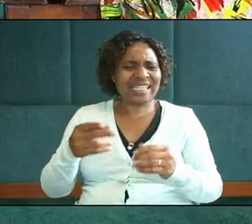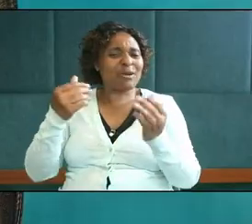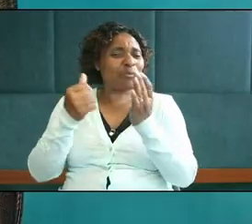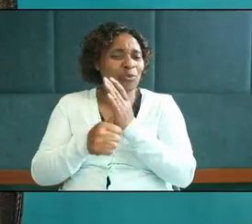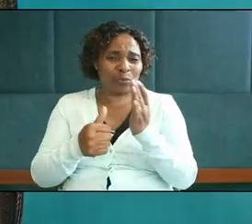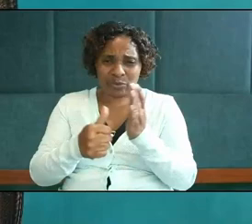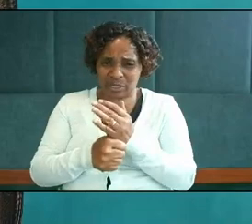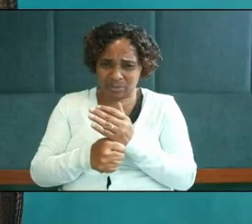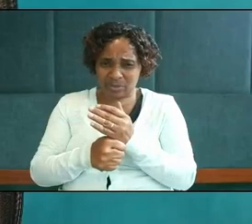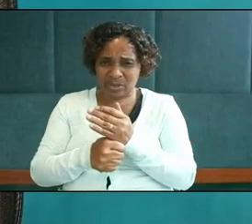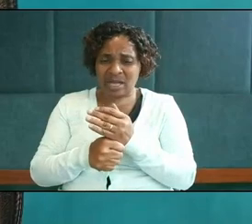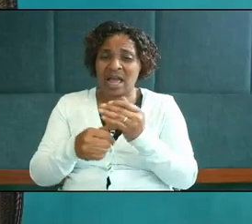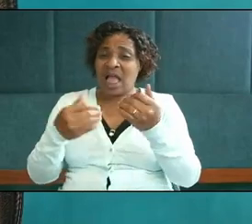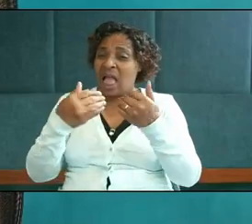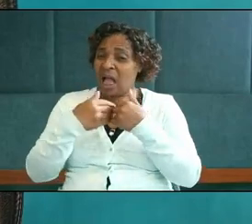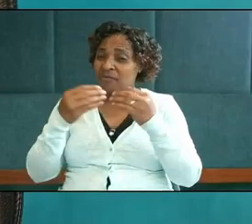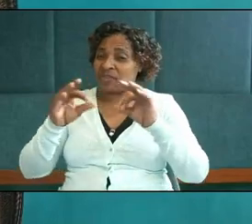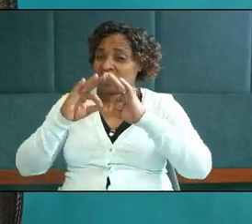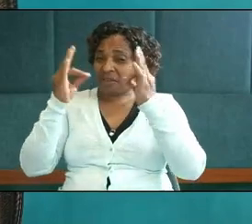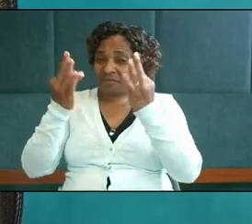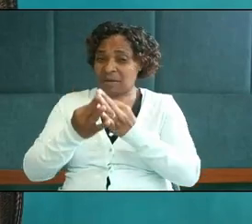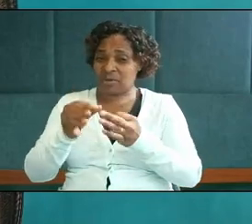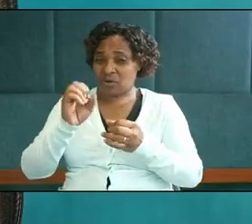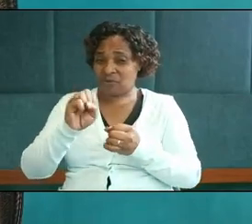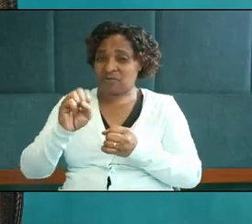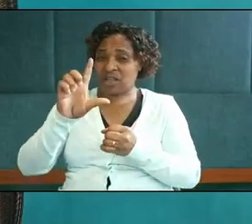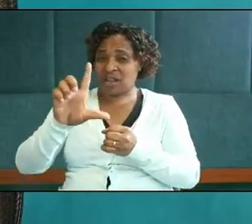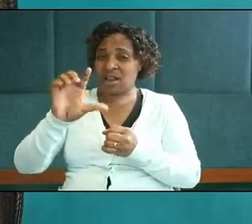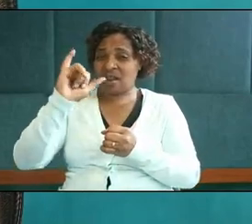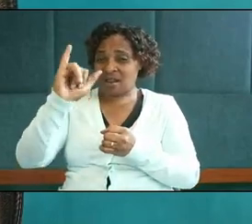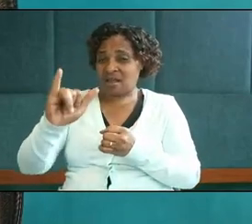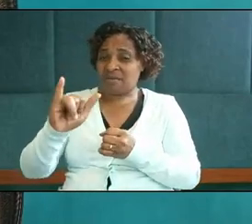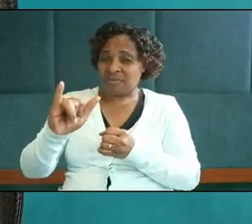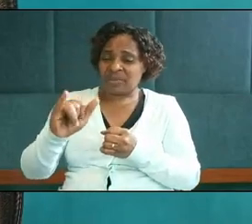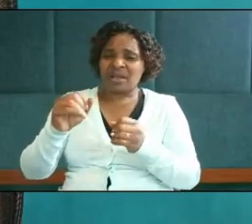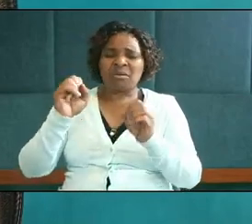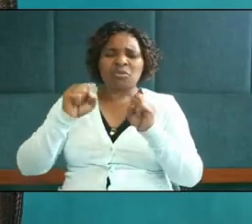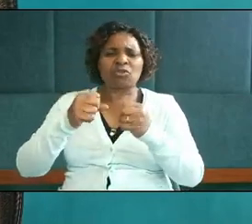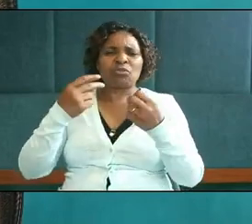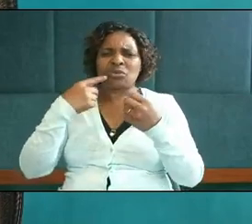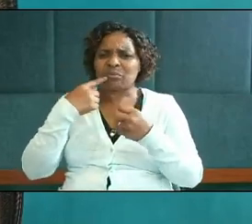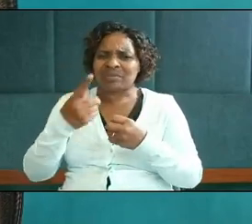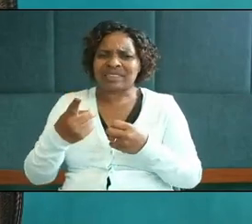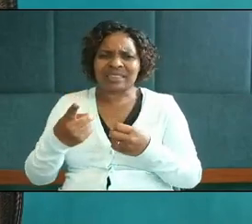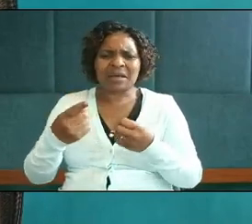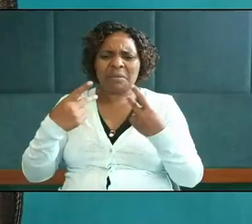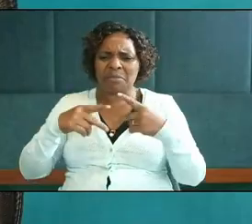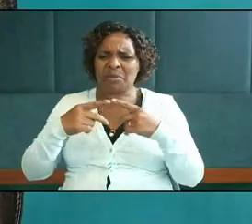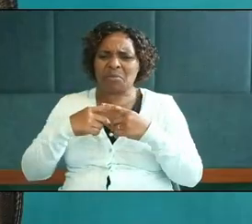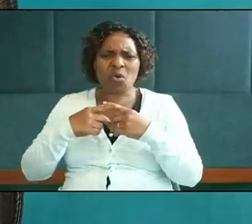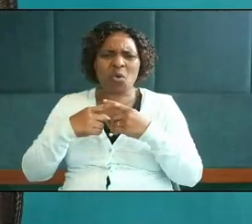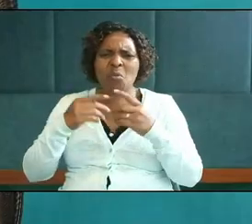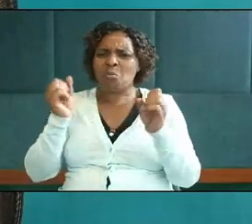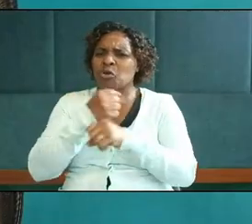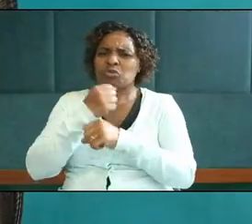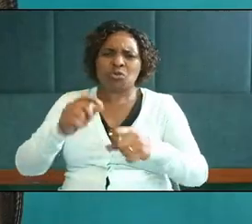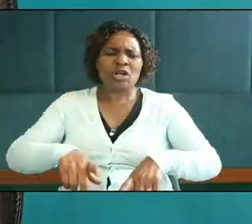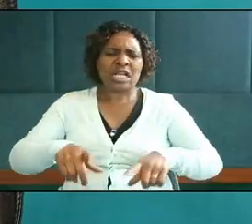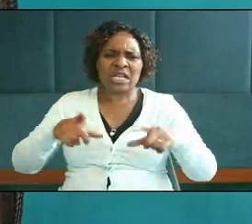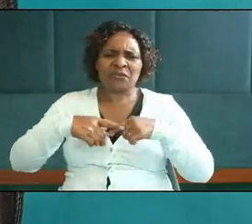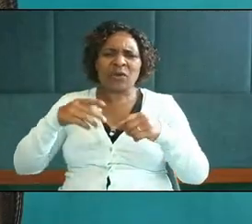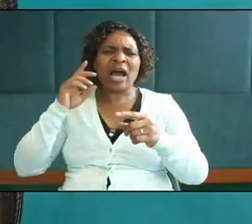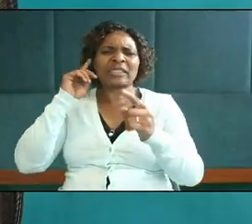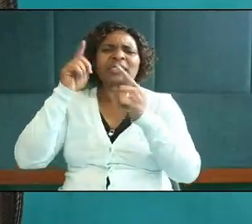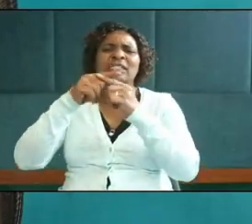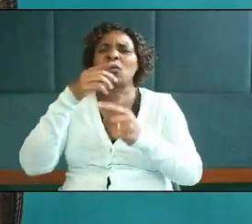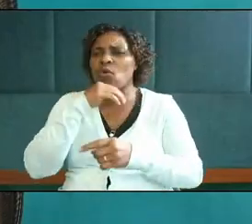consequences that it had on the family of Eli. He was told that, you know, the people of your family will not live to an old age. Can you imagine? And